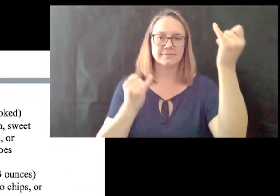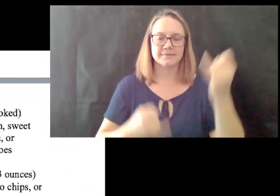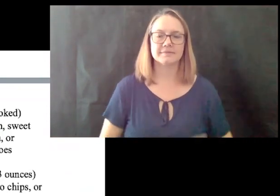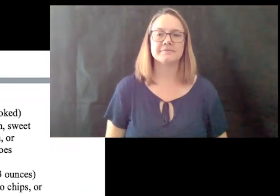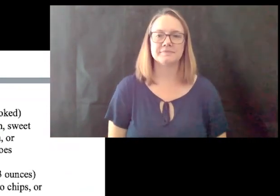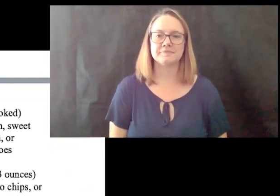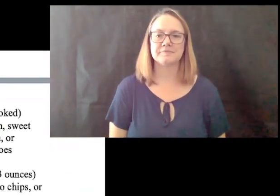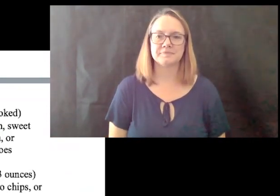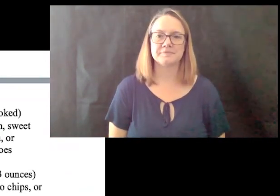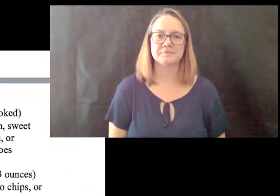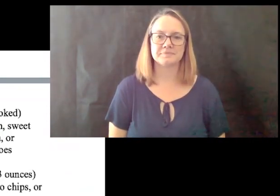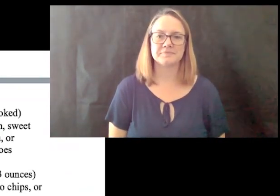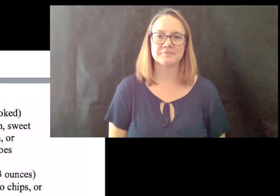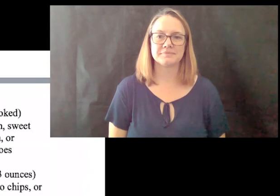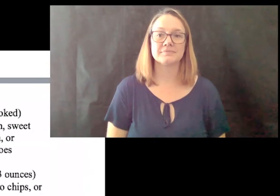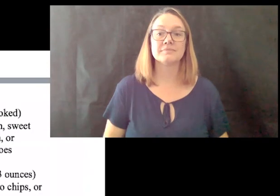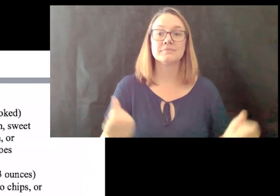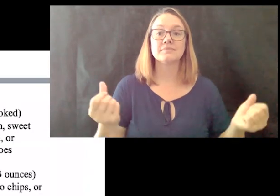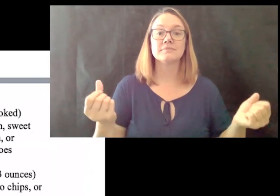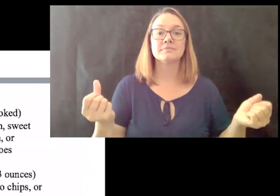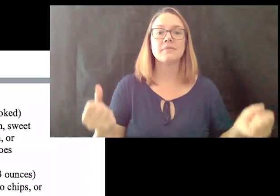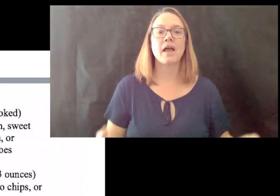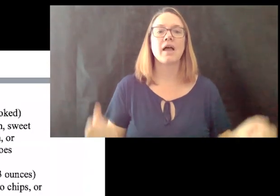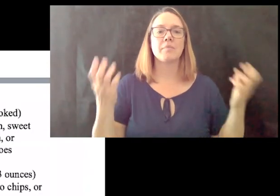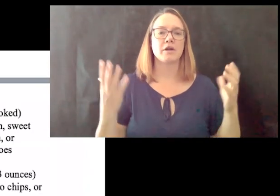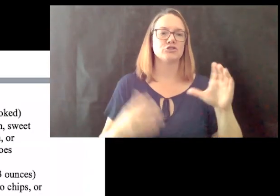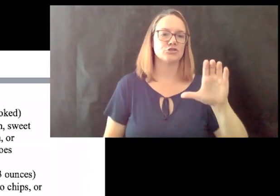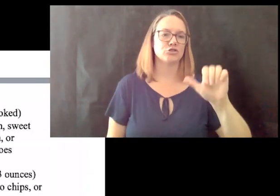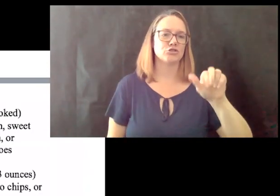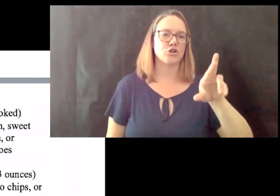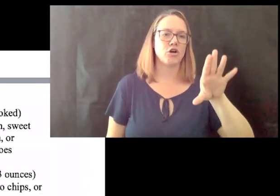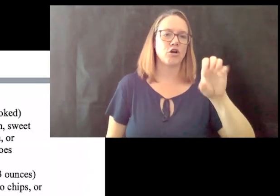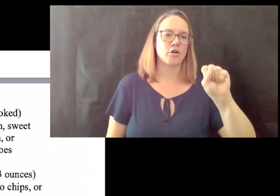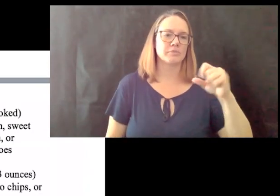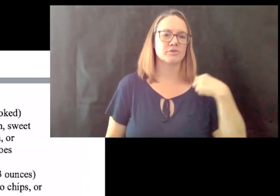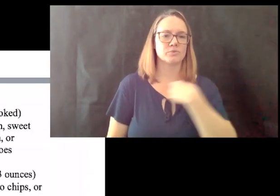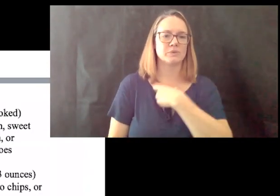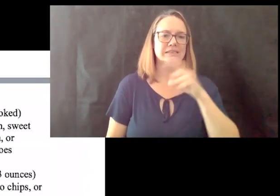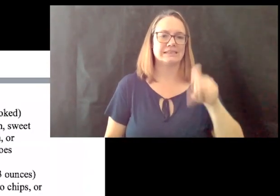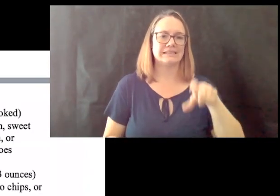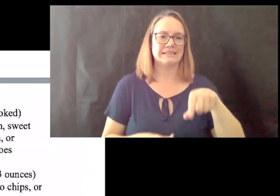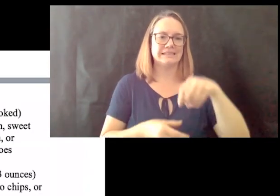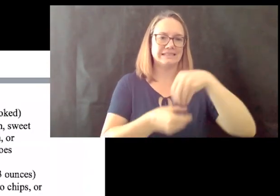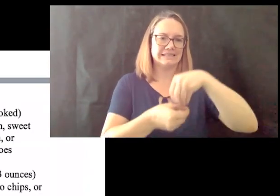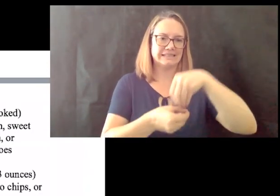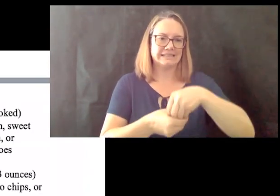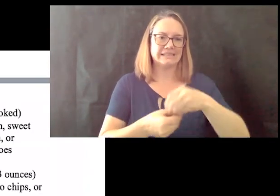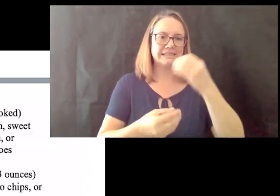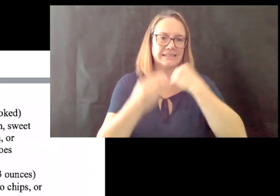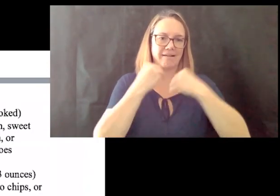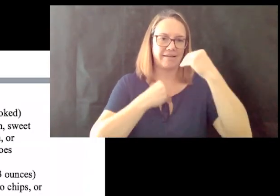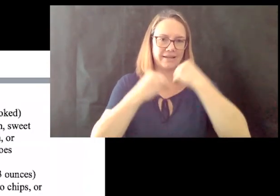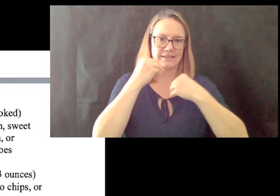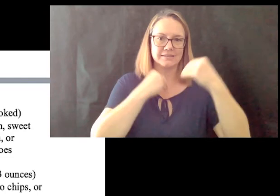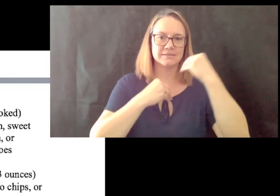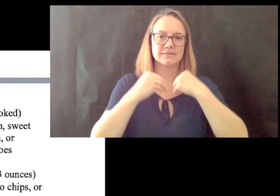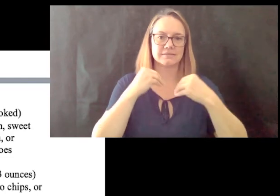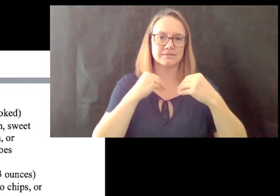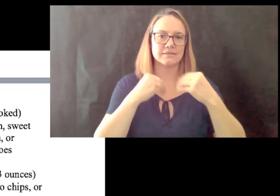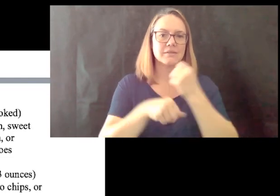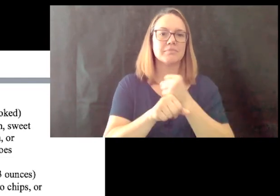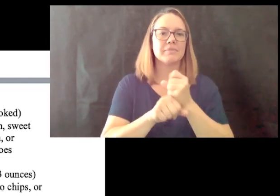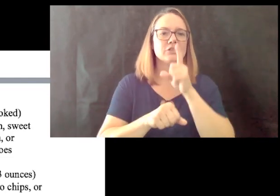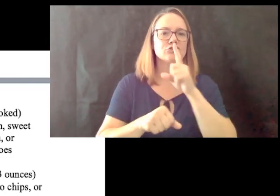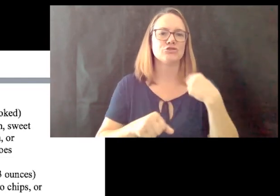of how much carbohydrate we need to start including in our diet and start